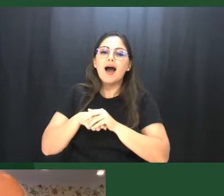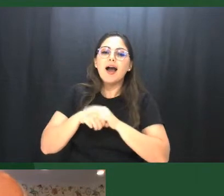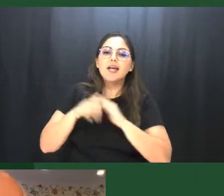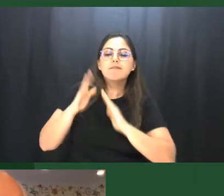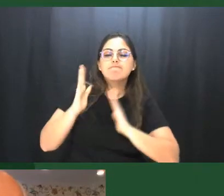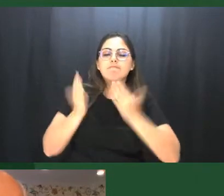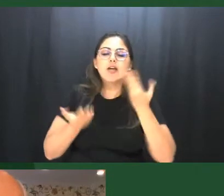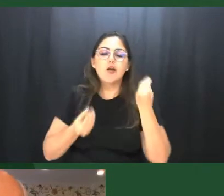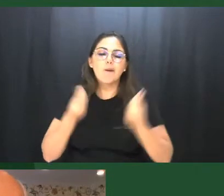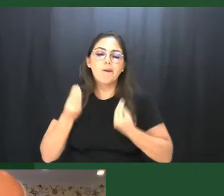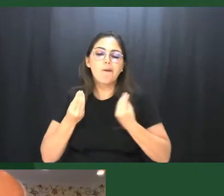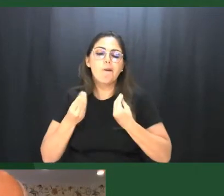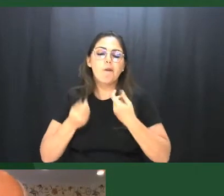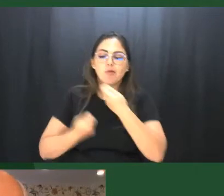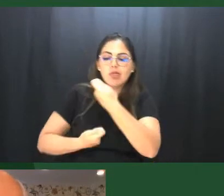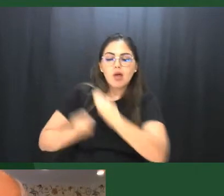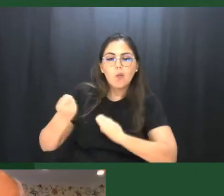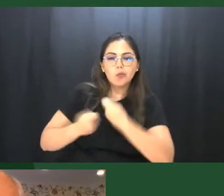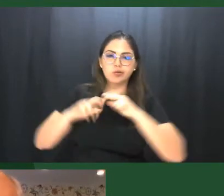cars.